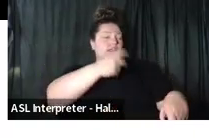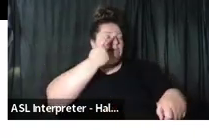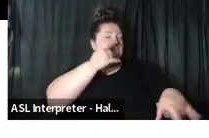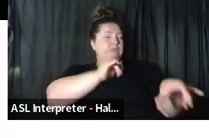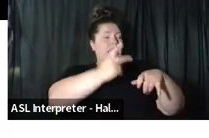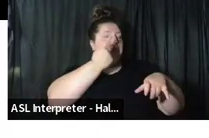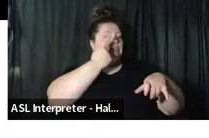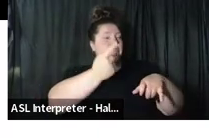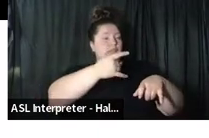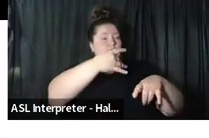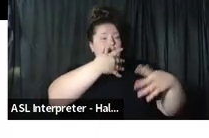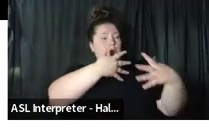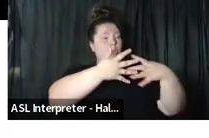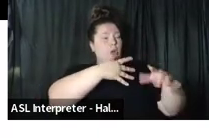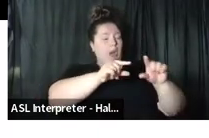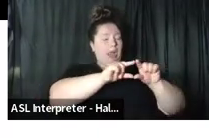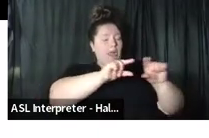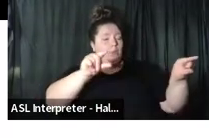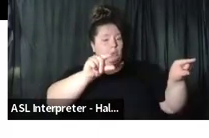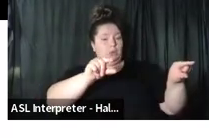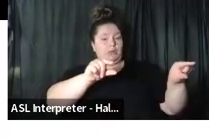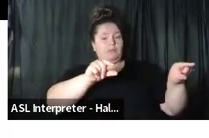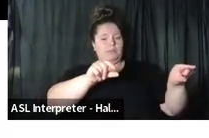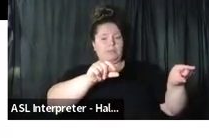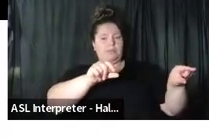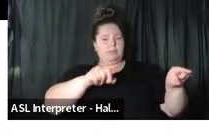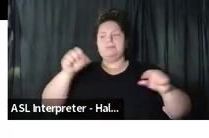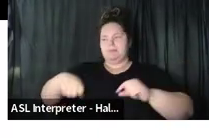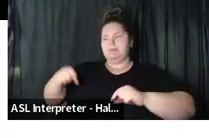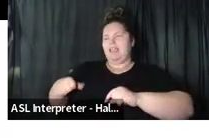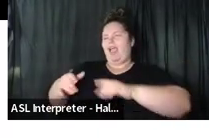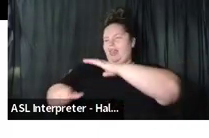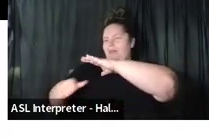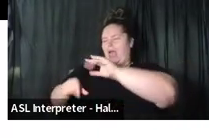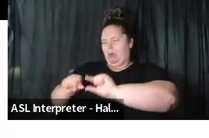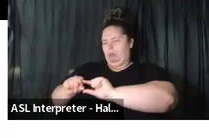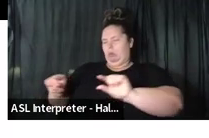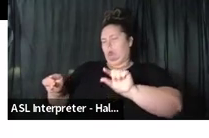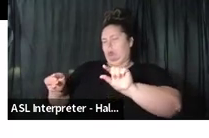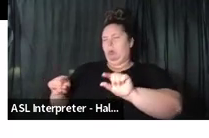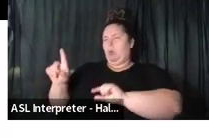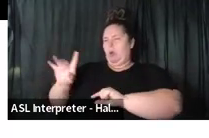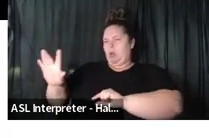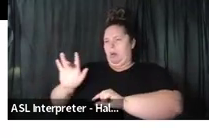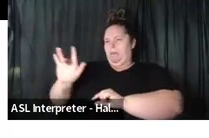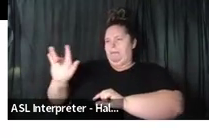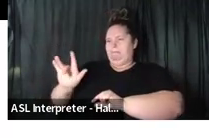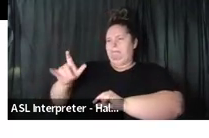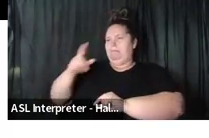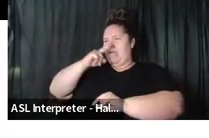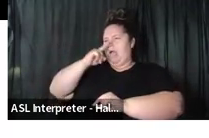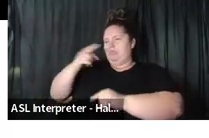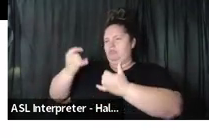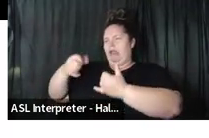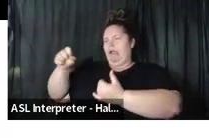maybe there's like a line at the bottom of the screen that we can see. It's like grayed out, but yeah, where your mouse is right now.